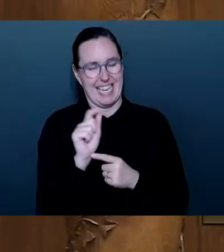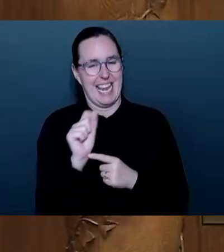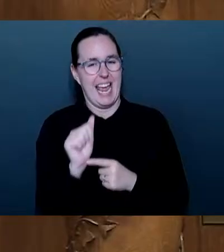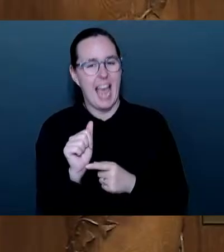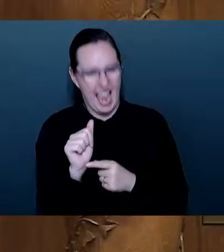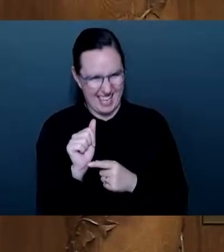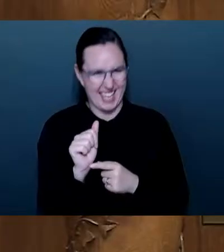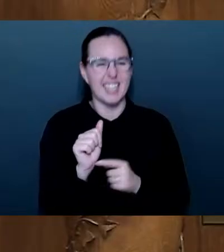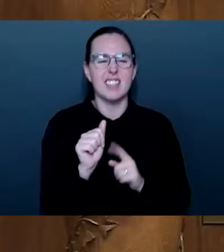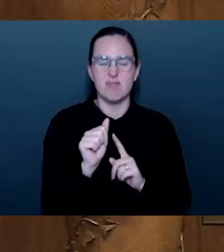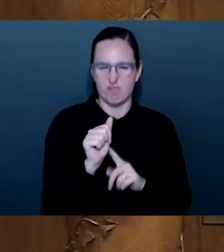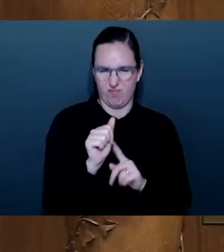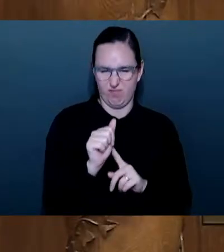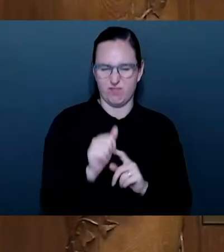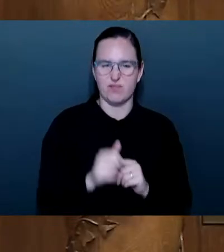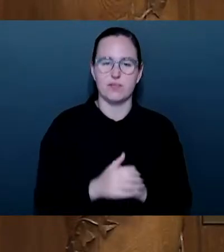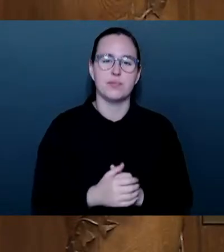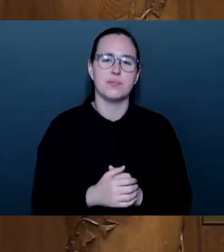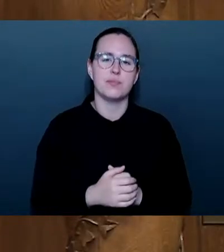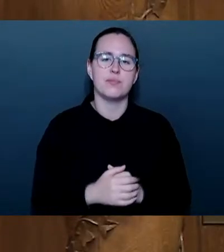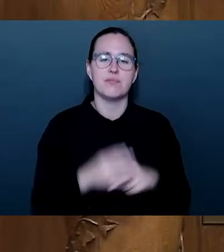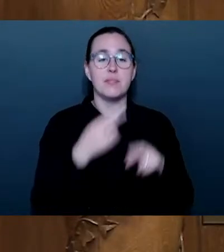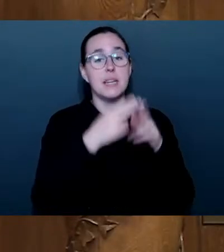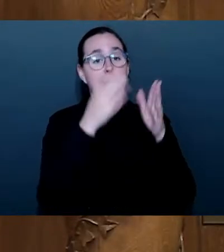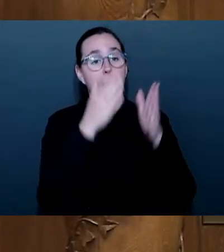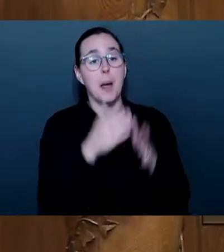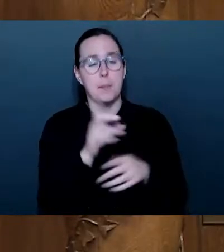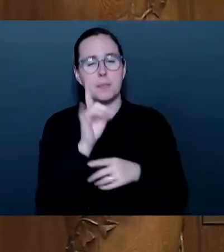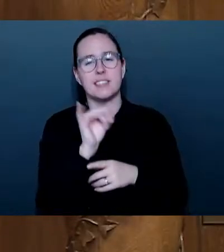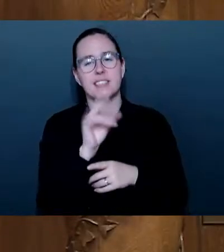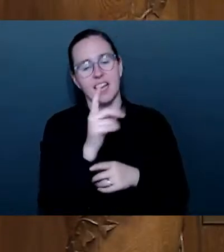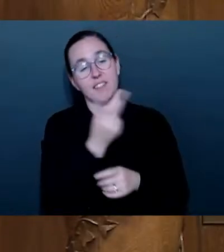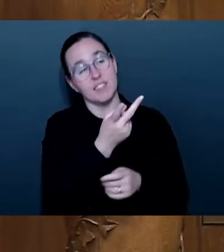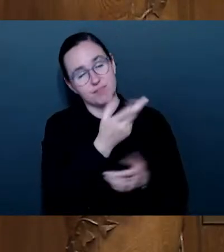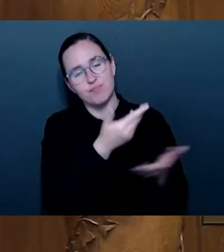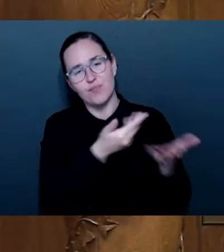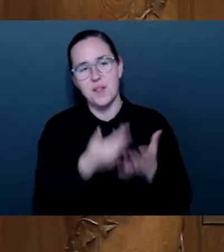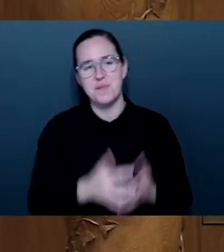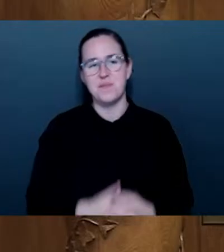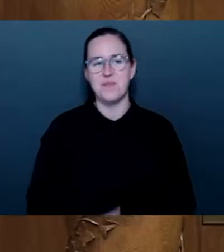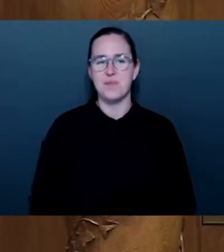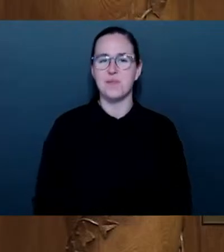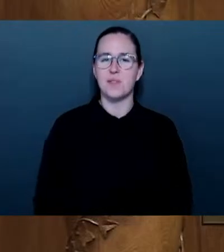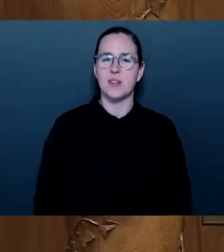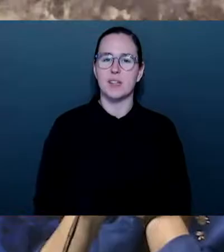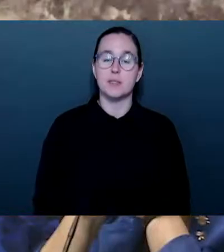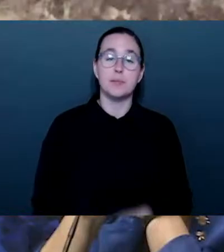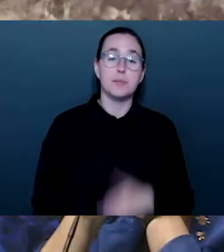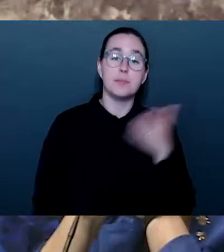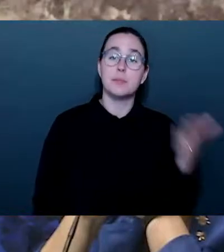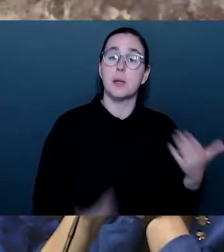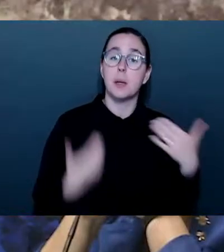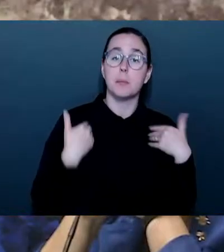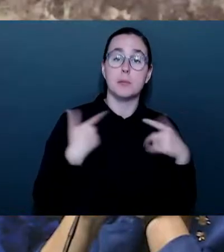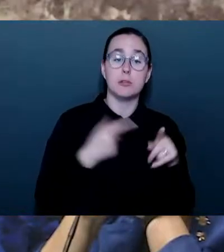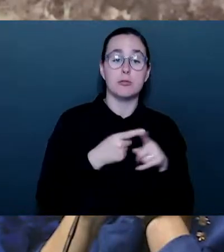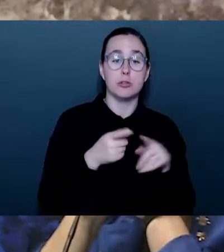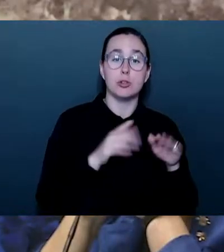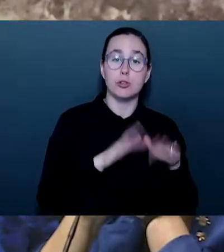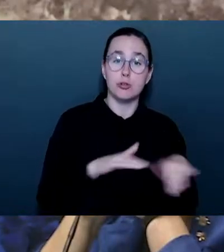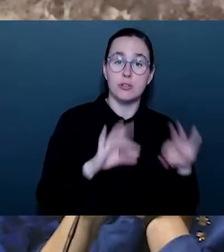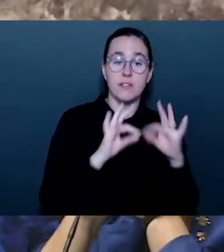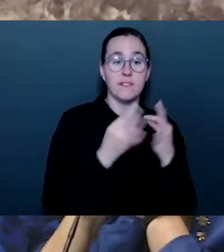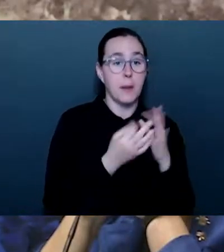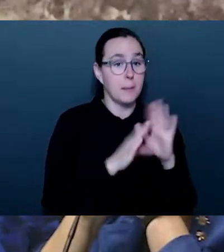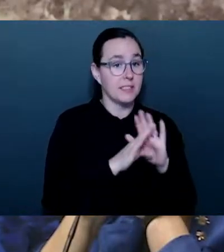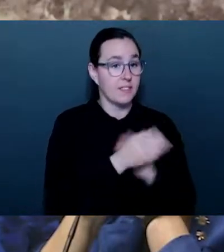Minister of Children and Family Development. Speaker, I just want to quickly join my colleague in welcoming Carrie Bassett and the